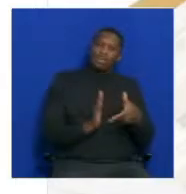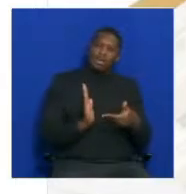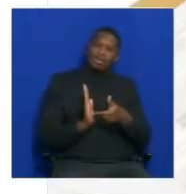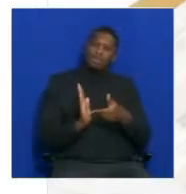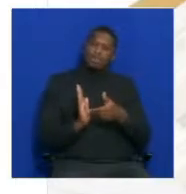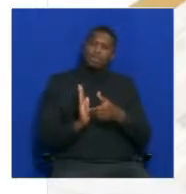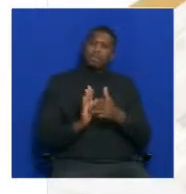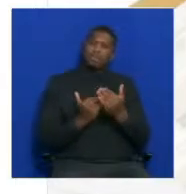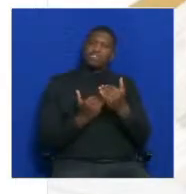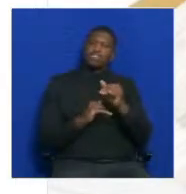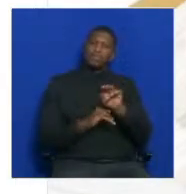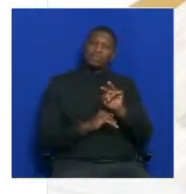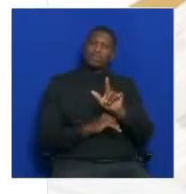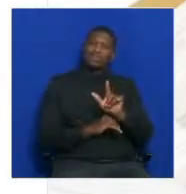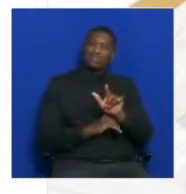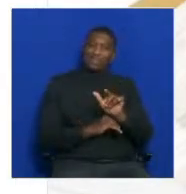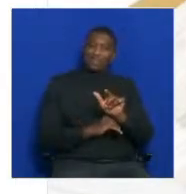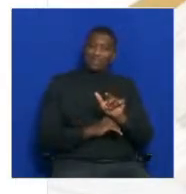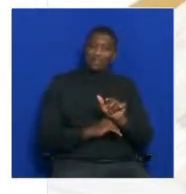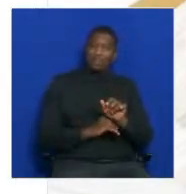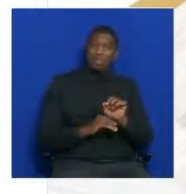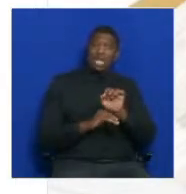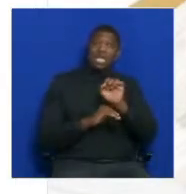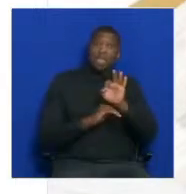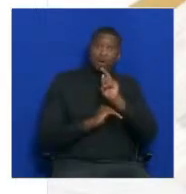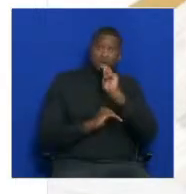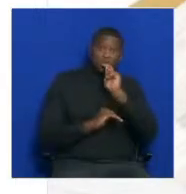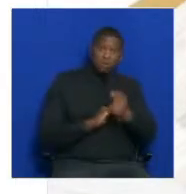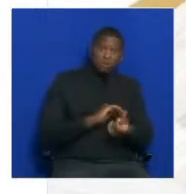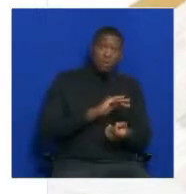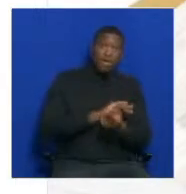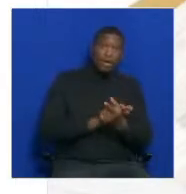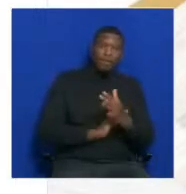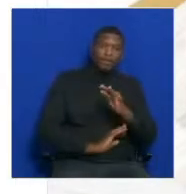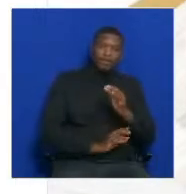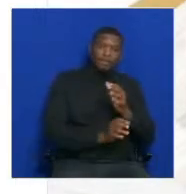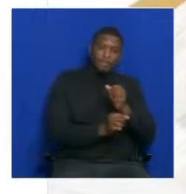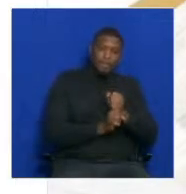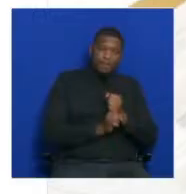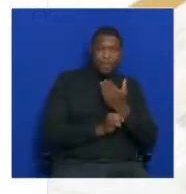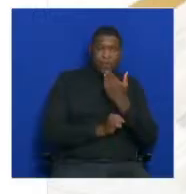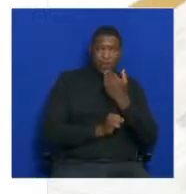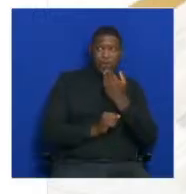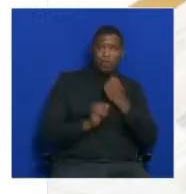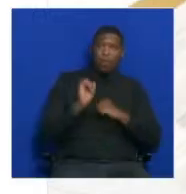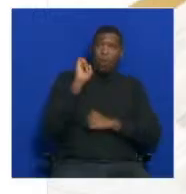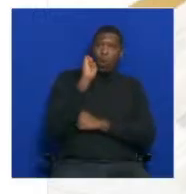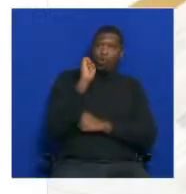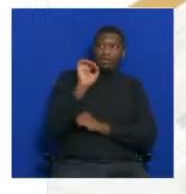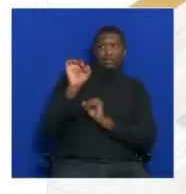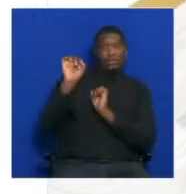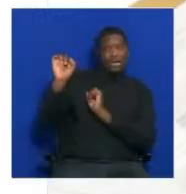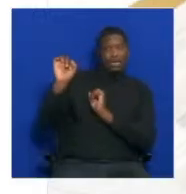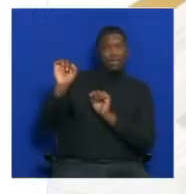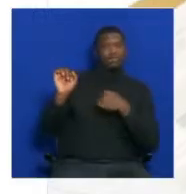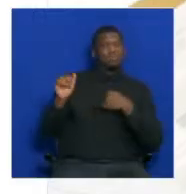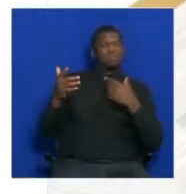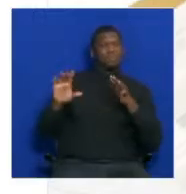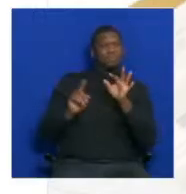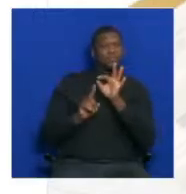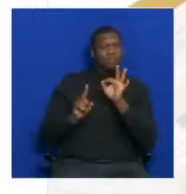they did come through, they would be received by her office. I specifically recall the speaker